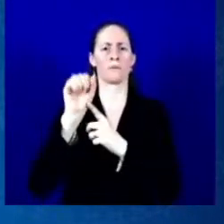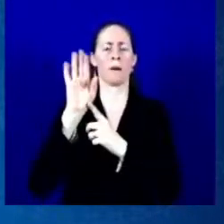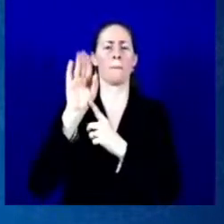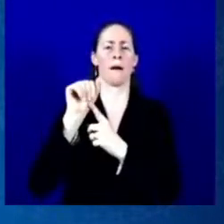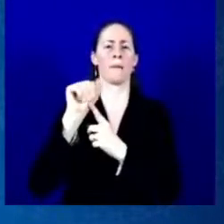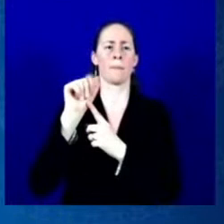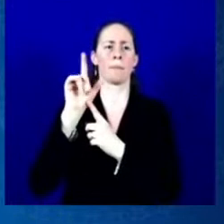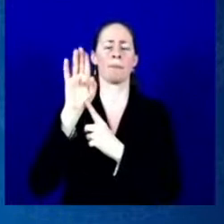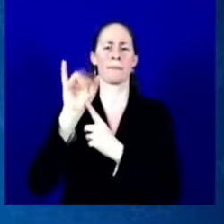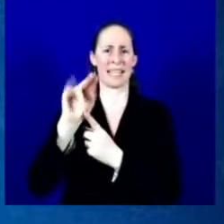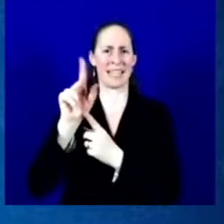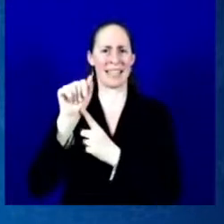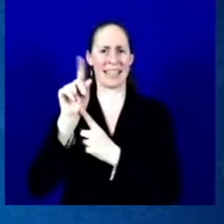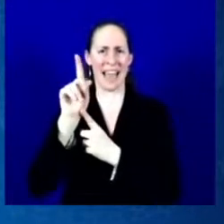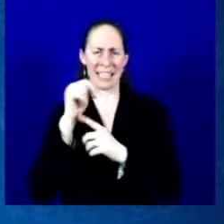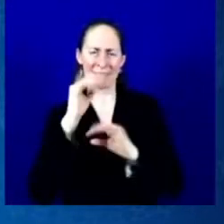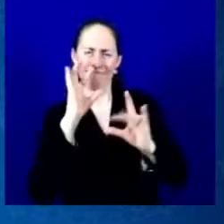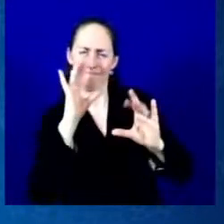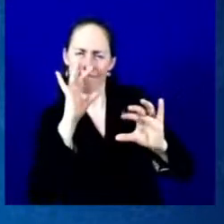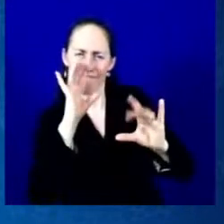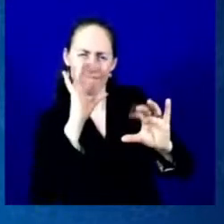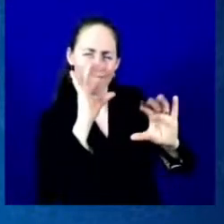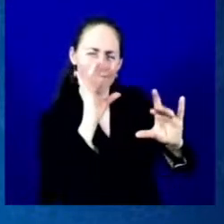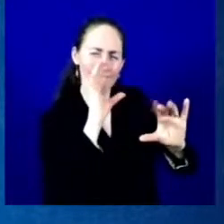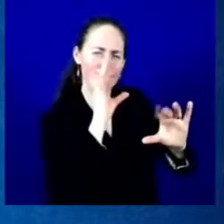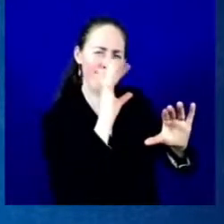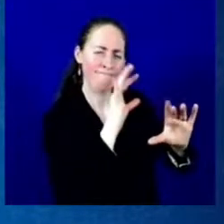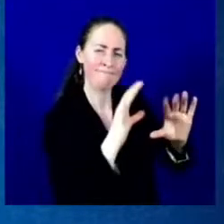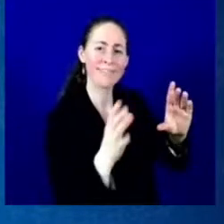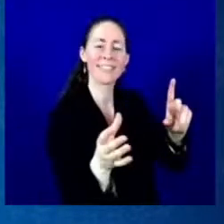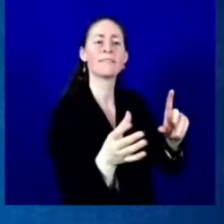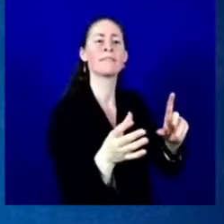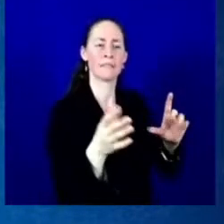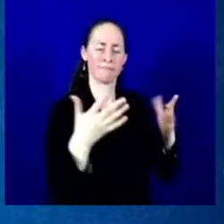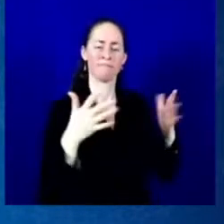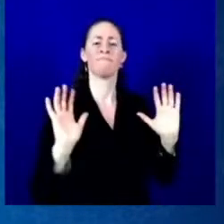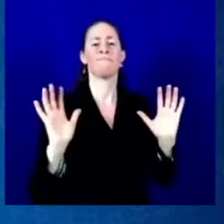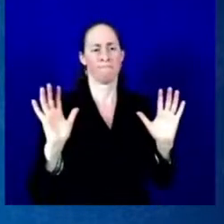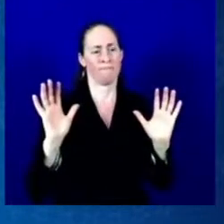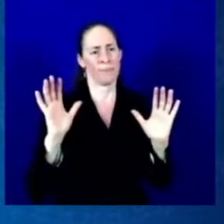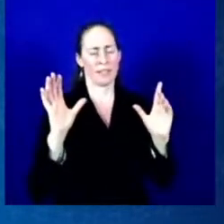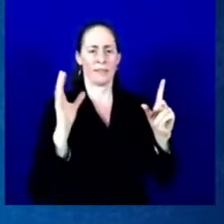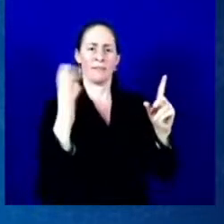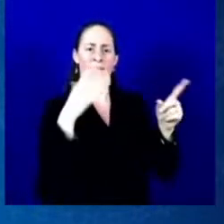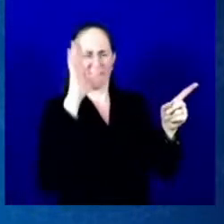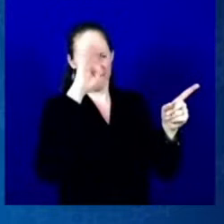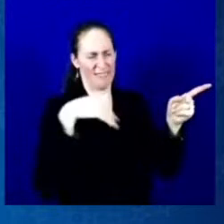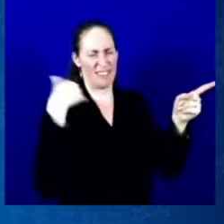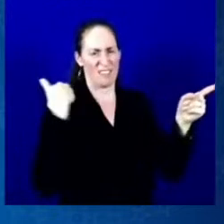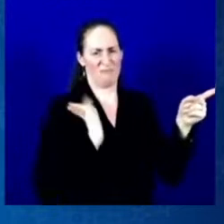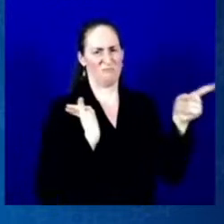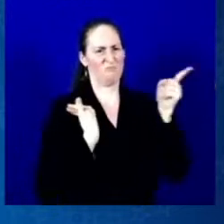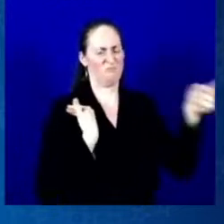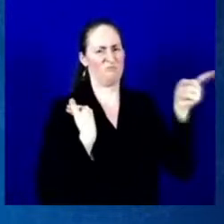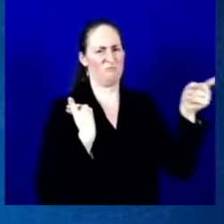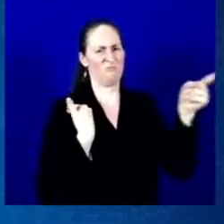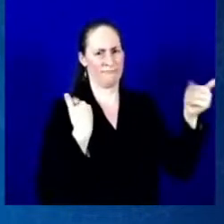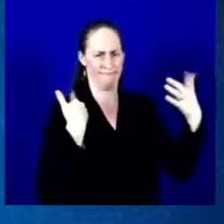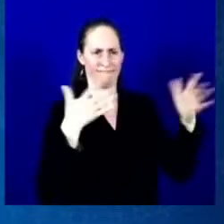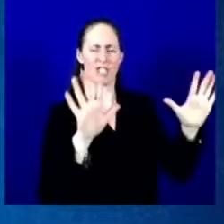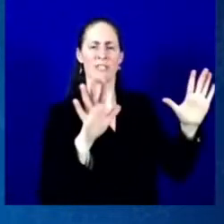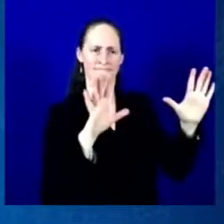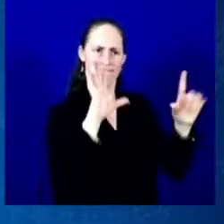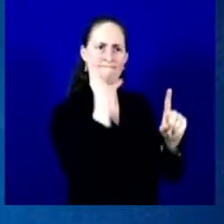the gates of hell. And we delivered justice to bin Laden. We degraded the terrorist threat of al-Qaeda